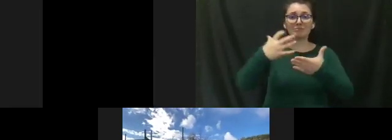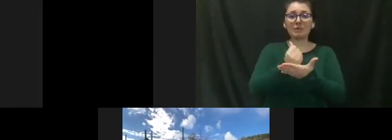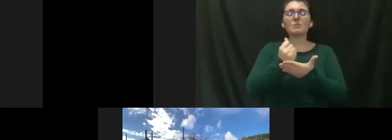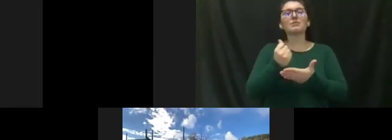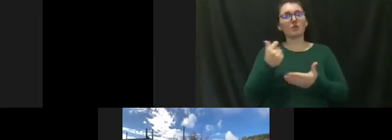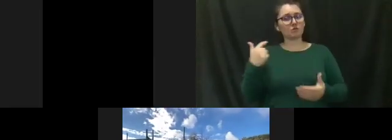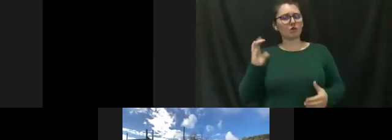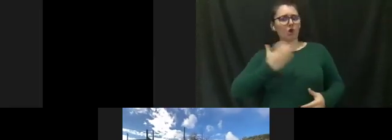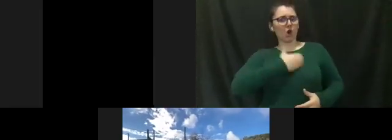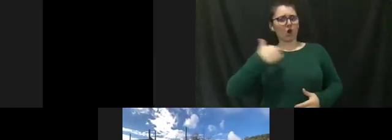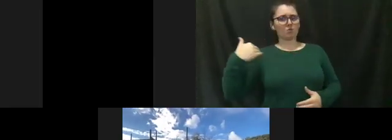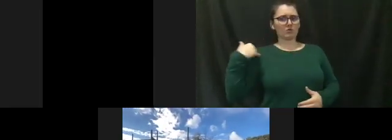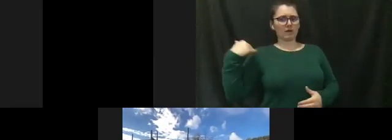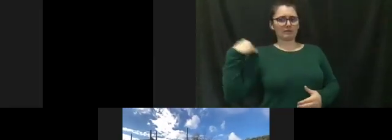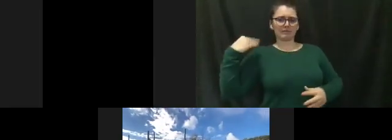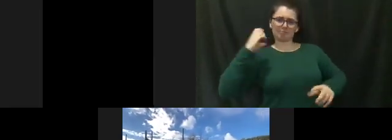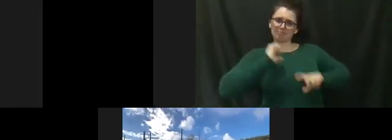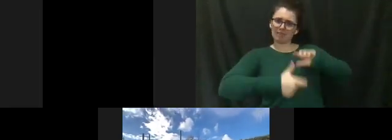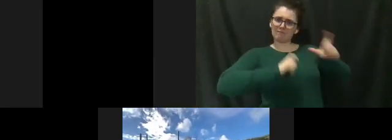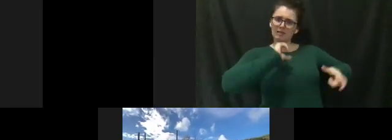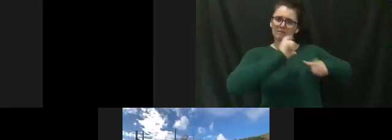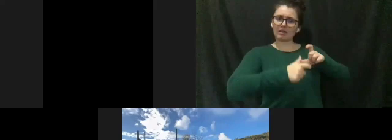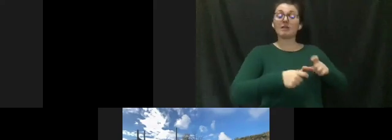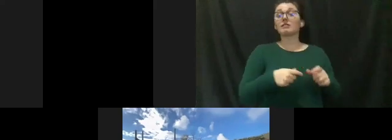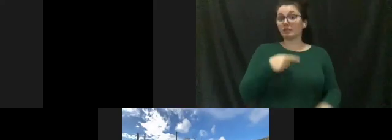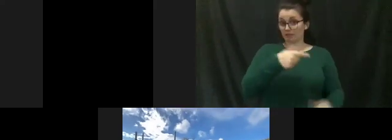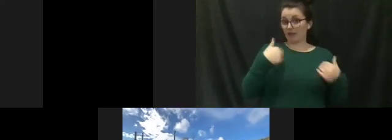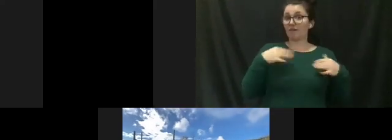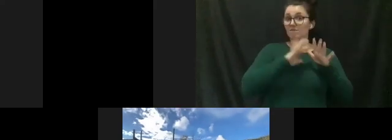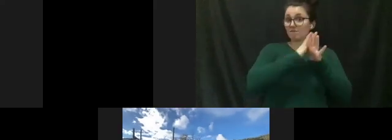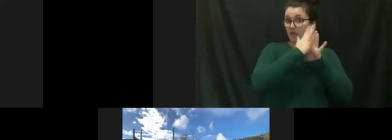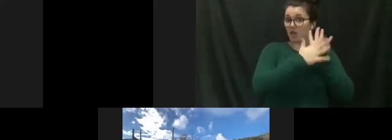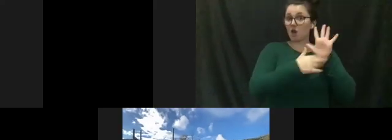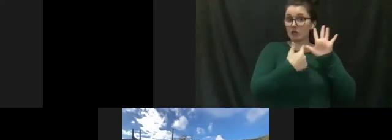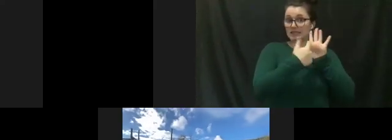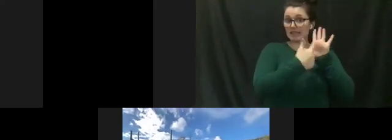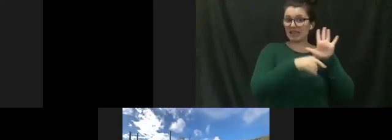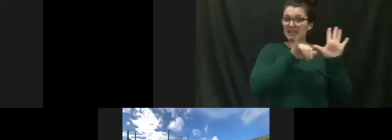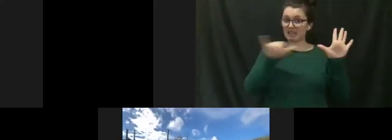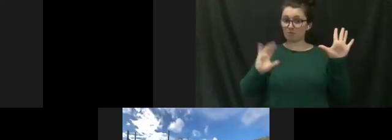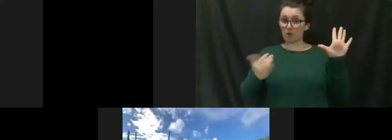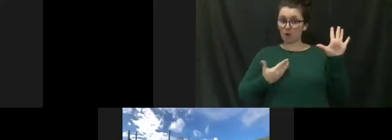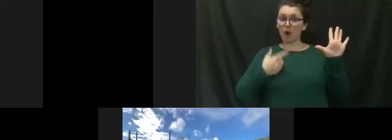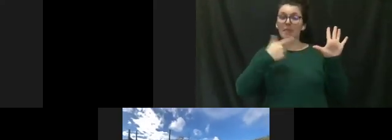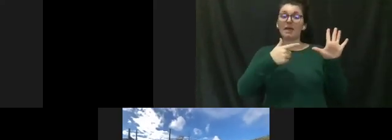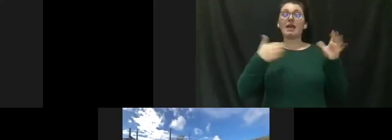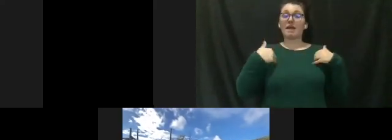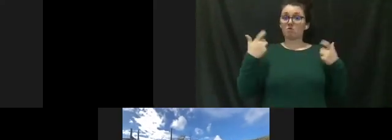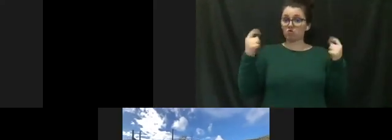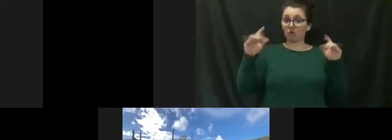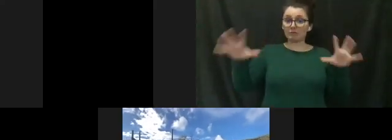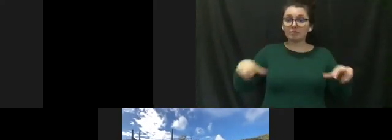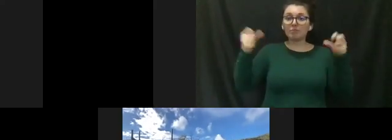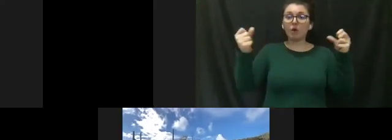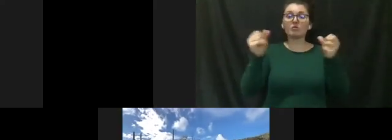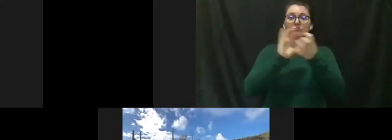fun new smells. Since they have fingers and hands that are kind of like ours, we'll give them toys that they can pick up and hold and